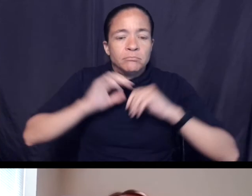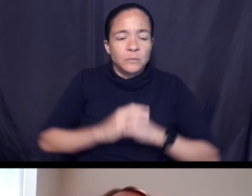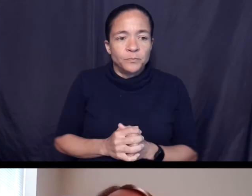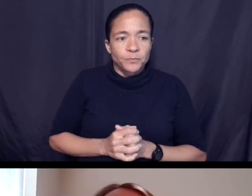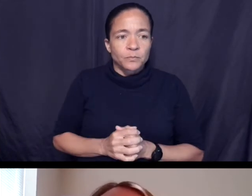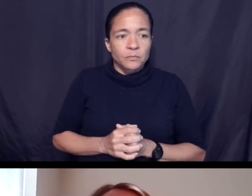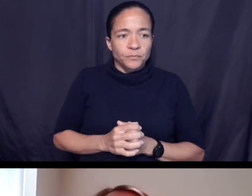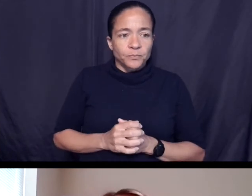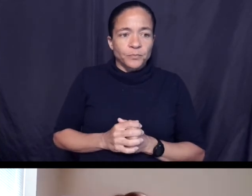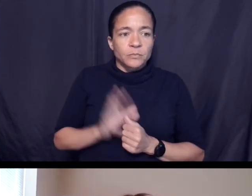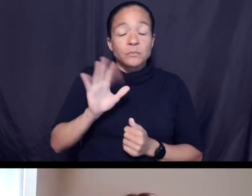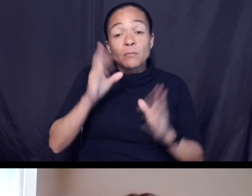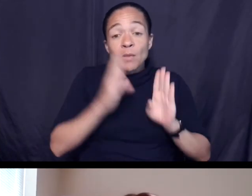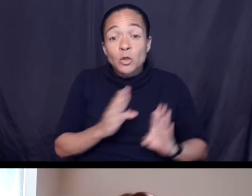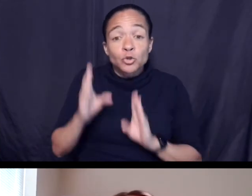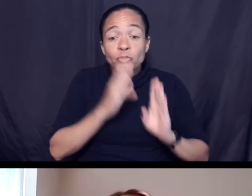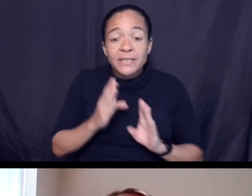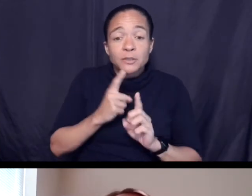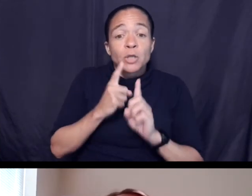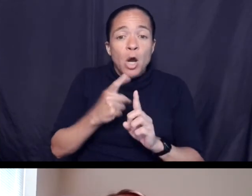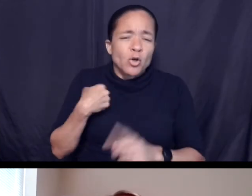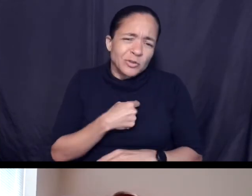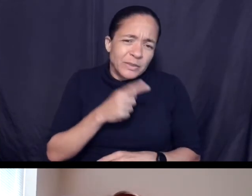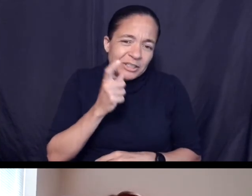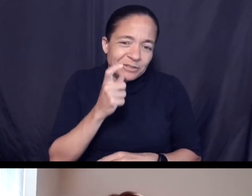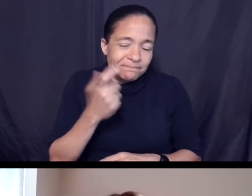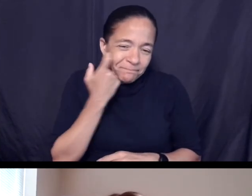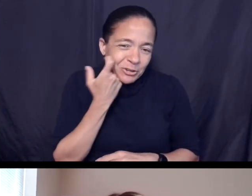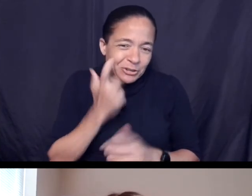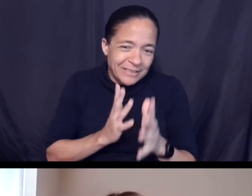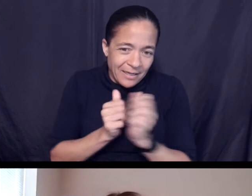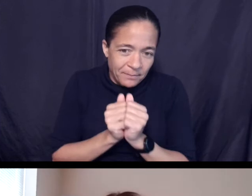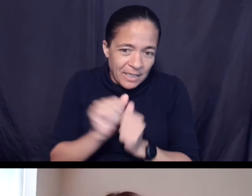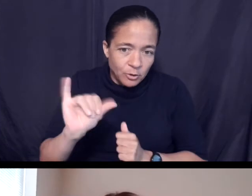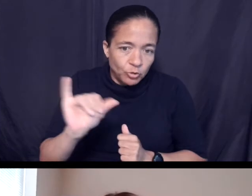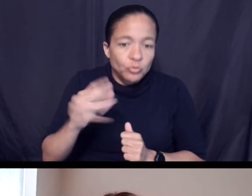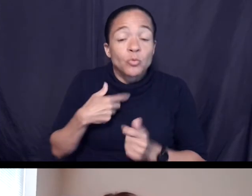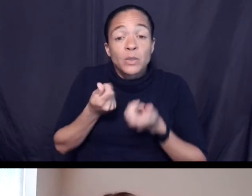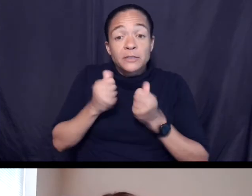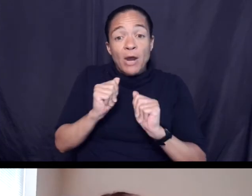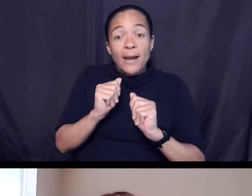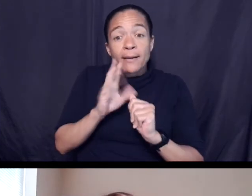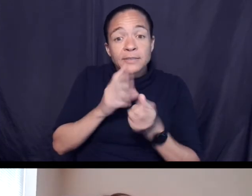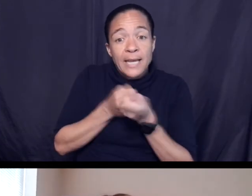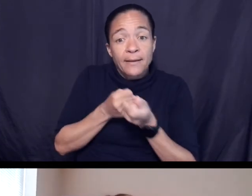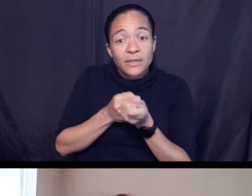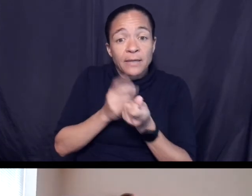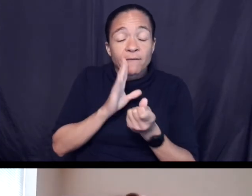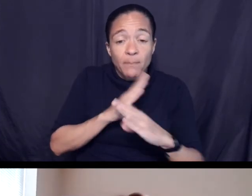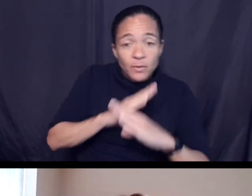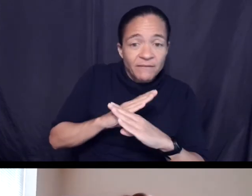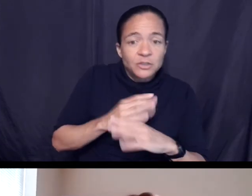These are our strategic goals, which were recently updated. So we really tried to advocate for prevention, screening,